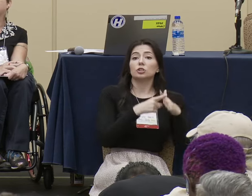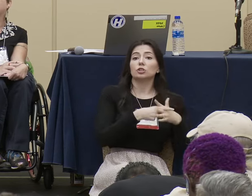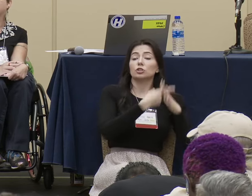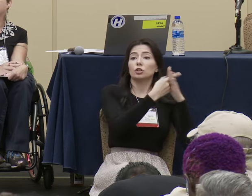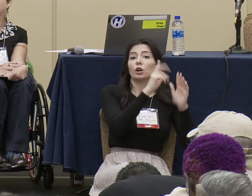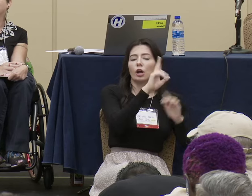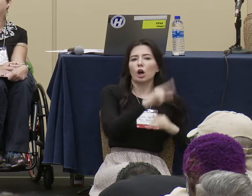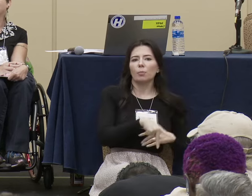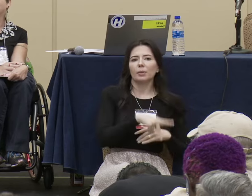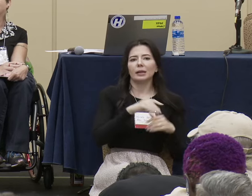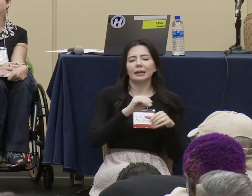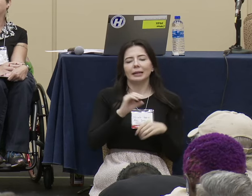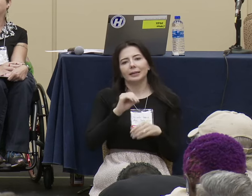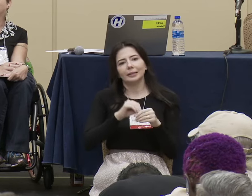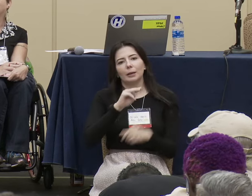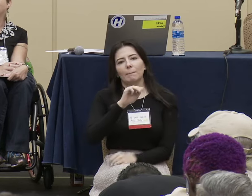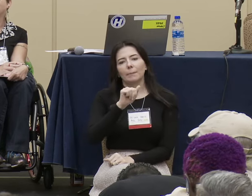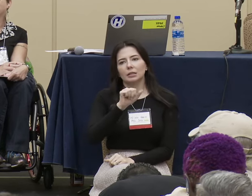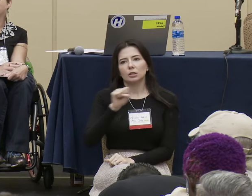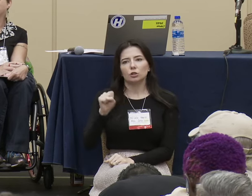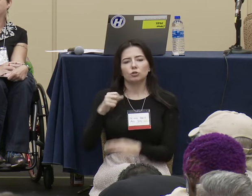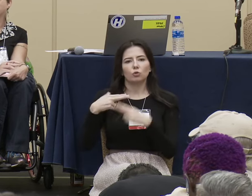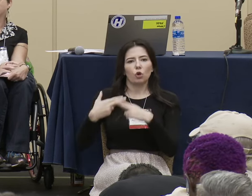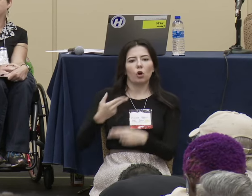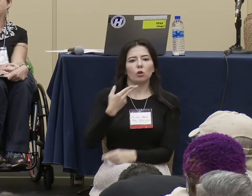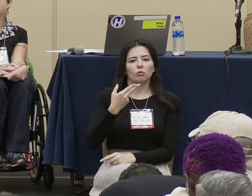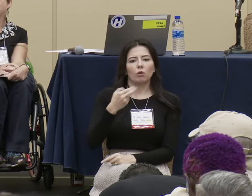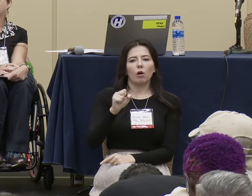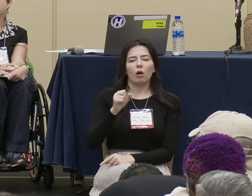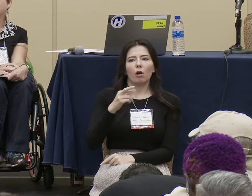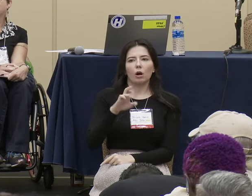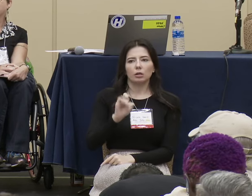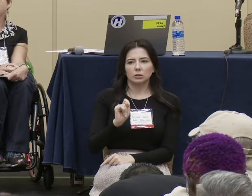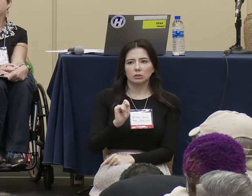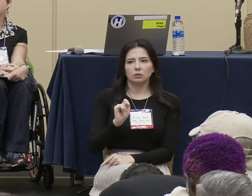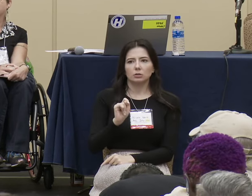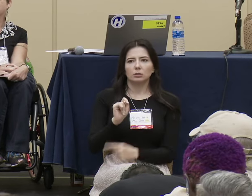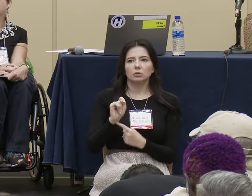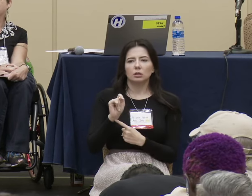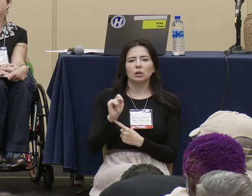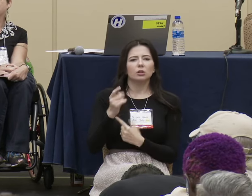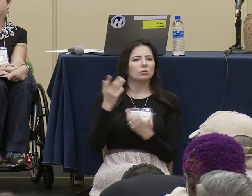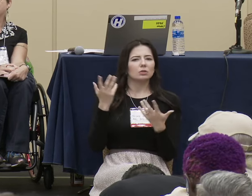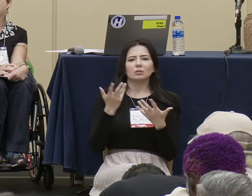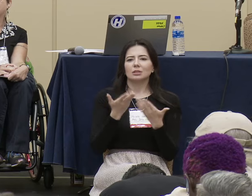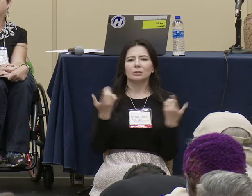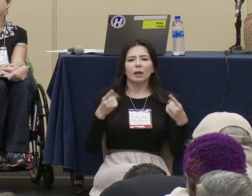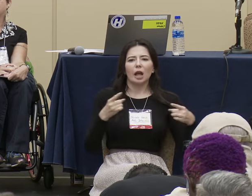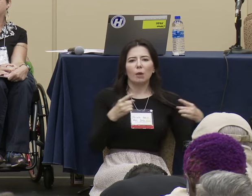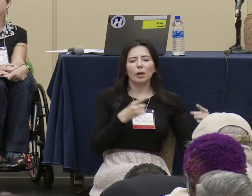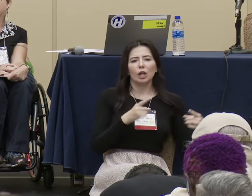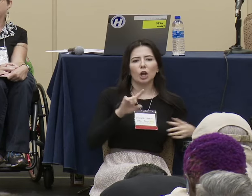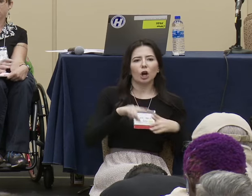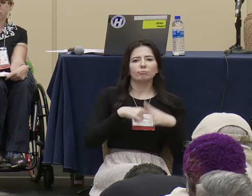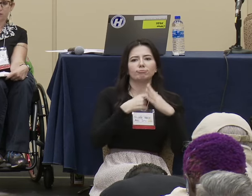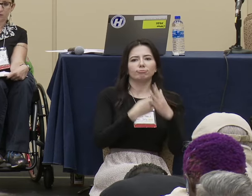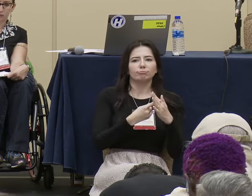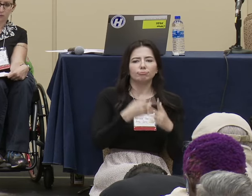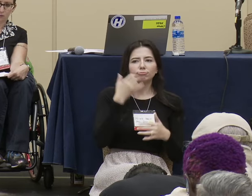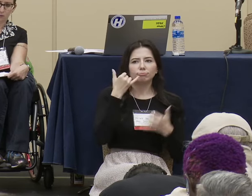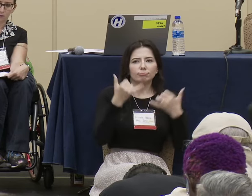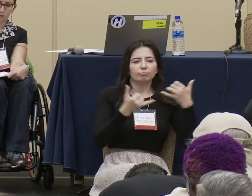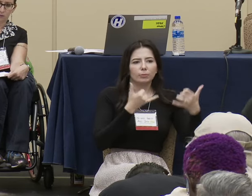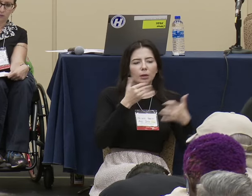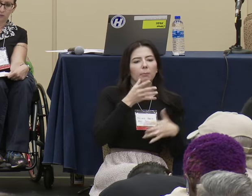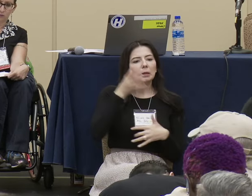Cambridge, Massachusetts, called HEART. And one of the things that's been happening in our preliminary calls is that parents with